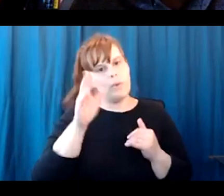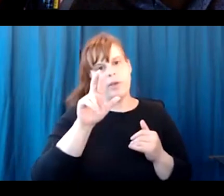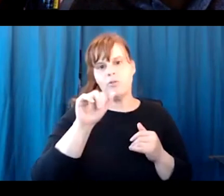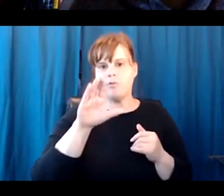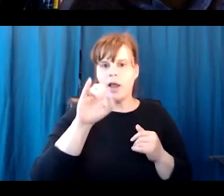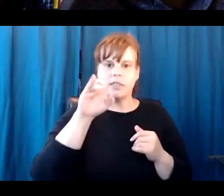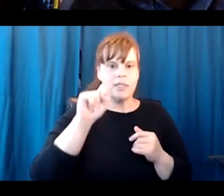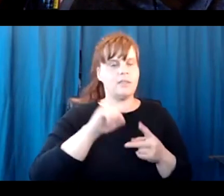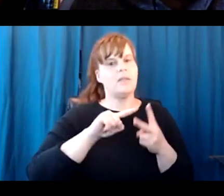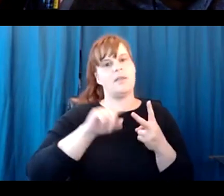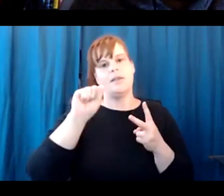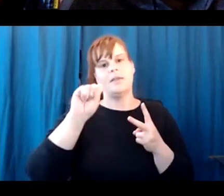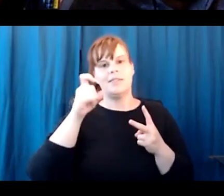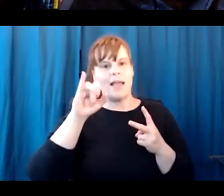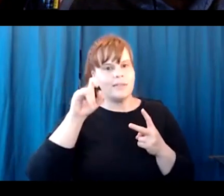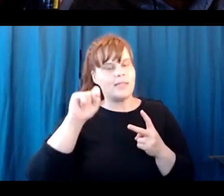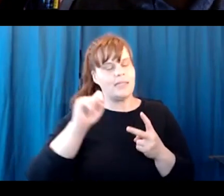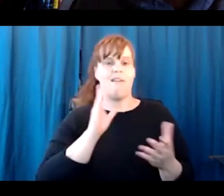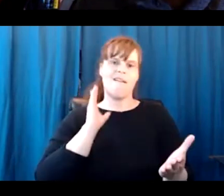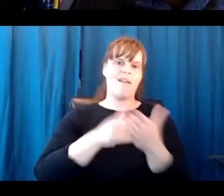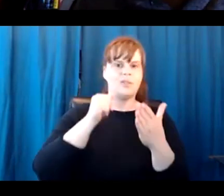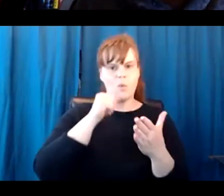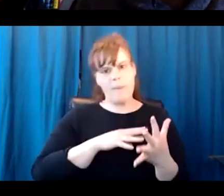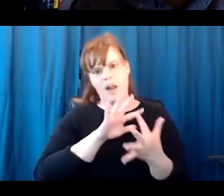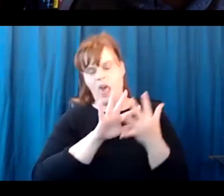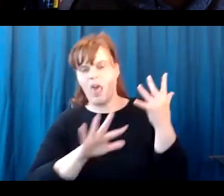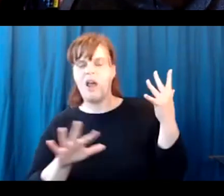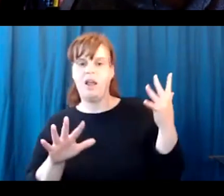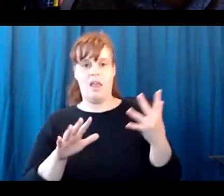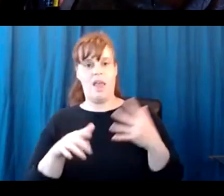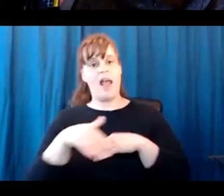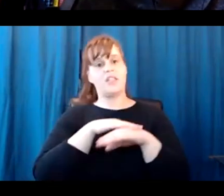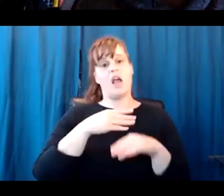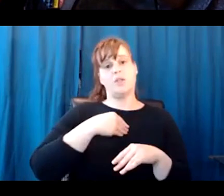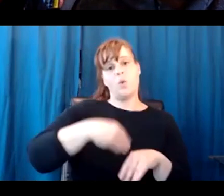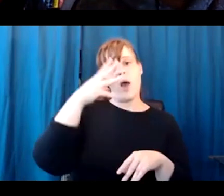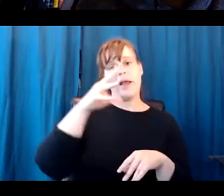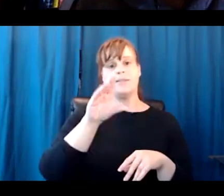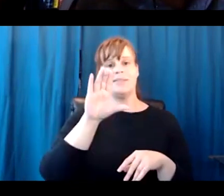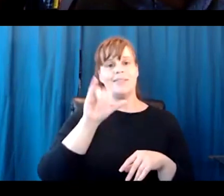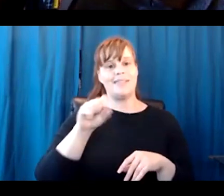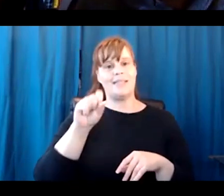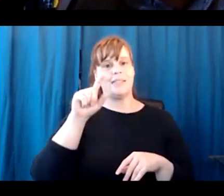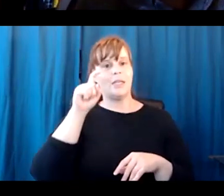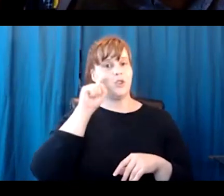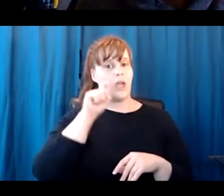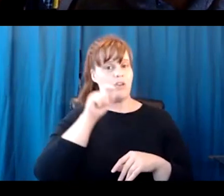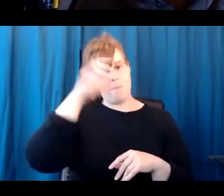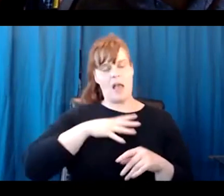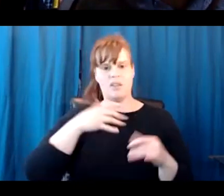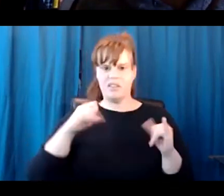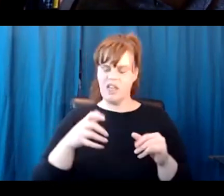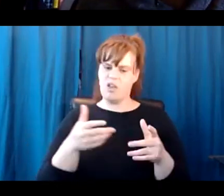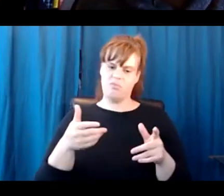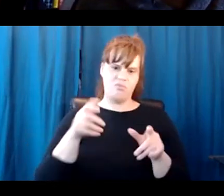be virulently misogynistic. As long as the white cisgendered males currently writing our algorithms remain in power,